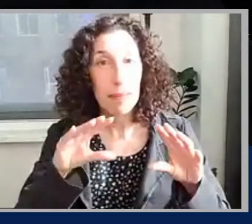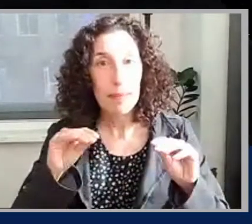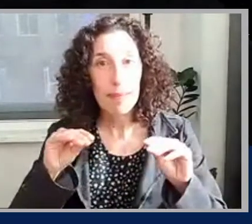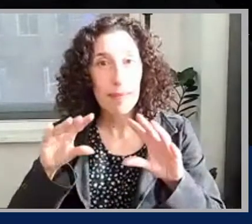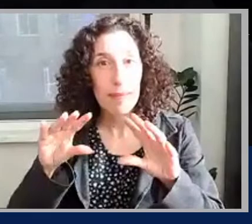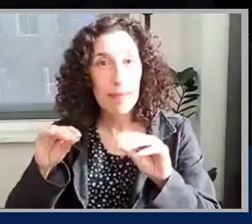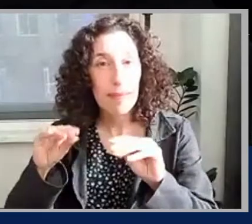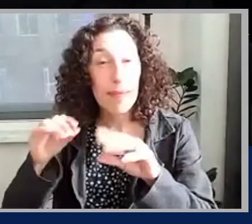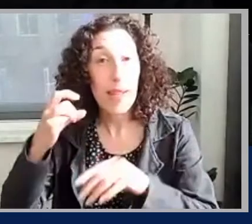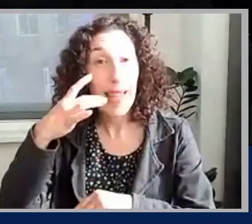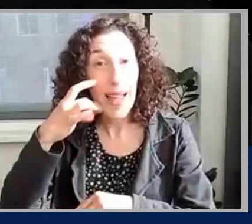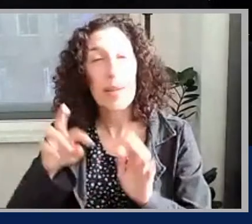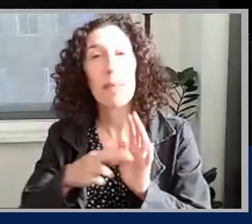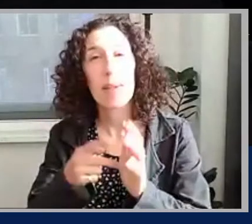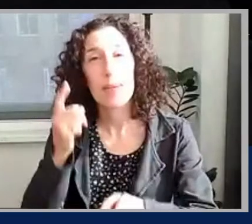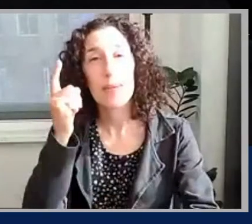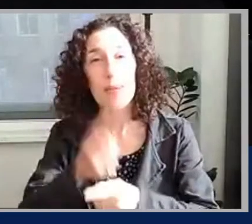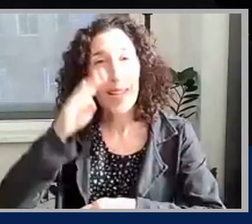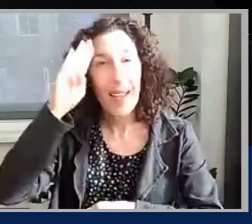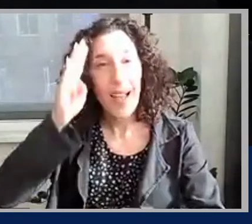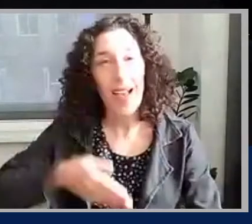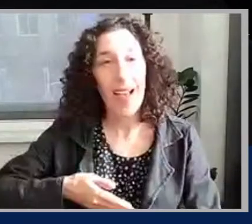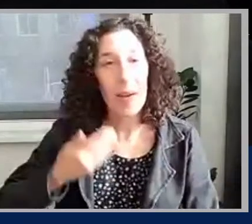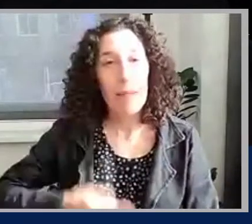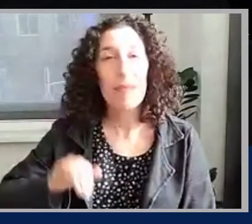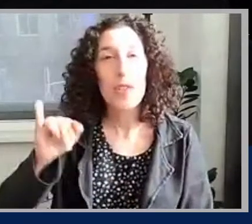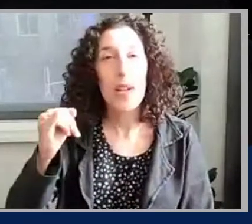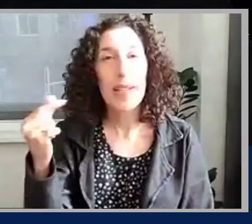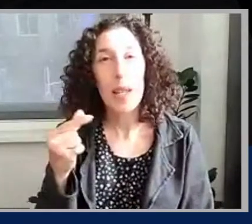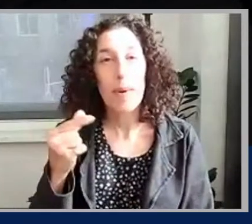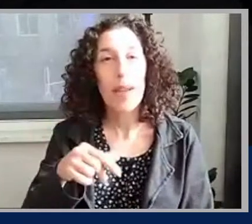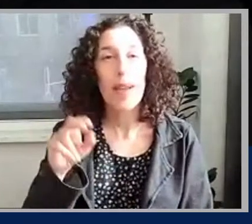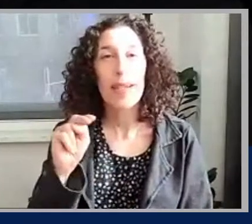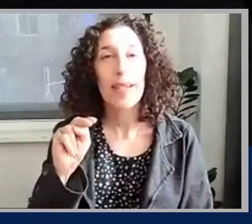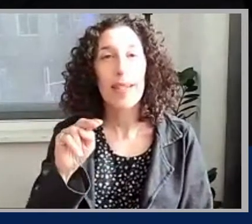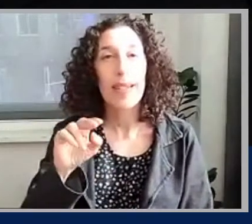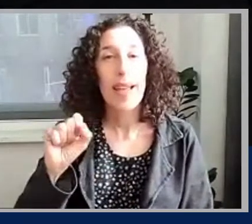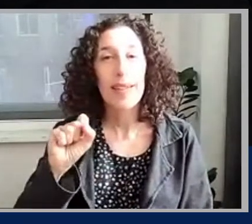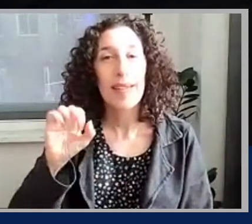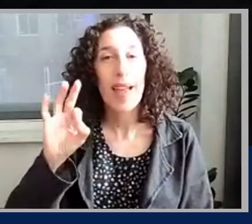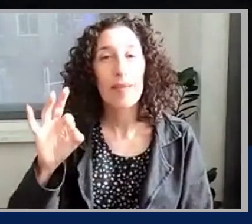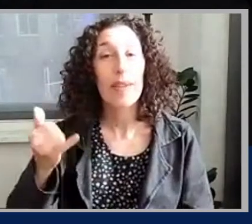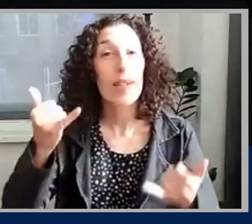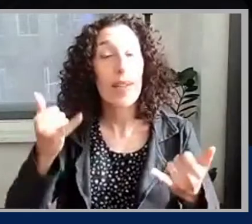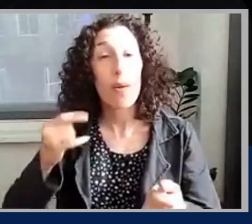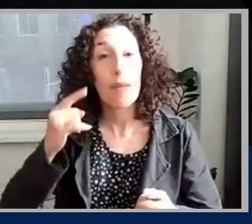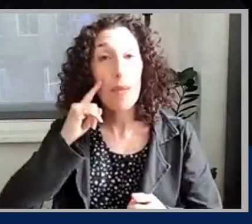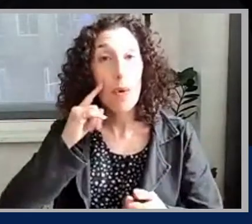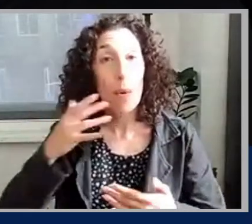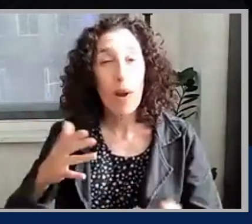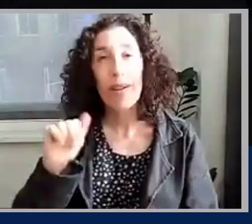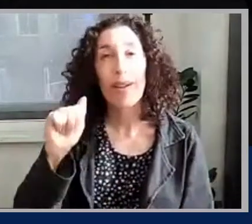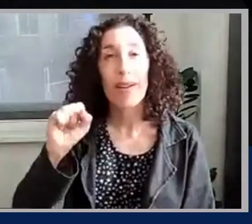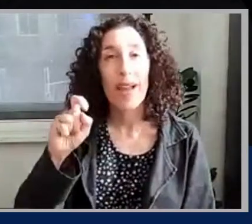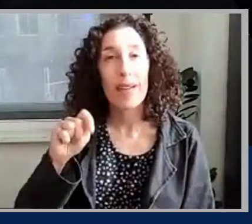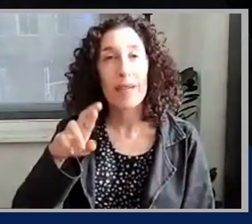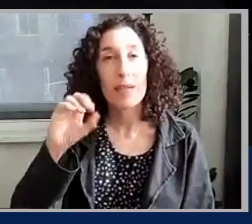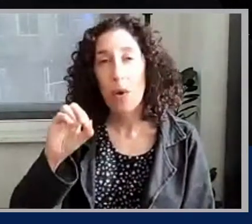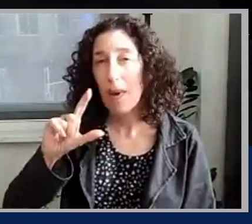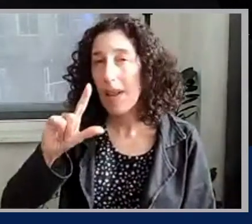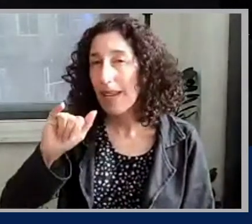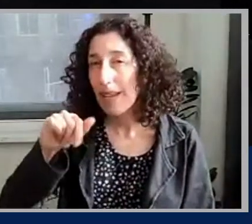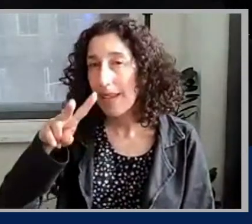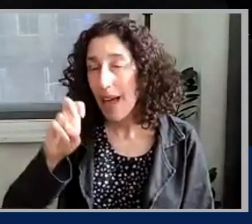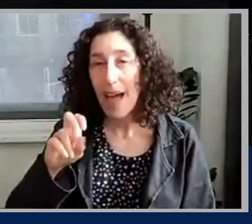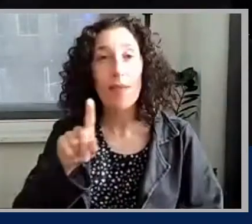John Galloway with an SF today, here to do another Astro Live. I'm going to read some chats and see if y'all can hear me.